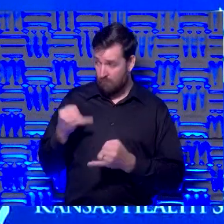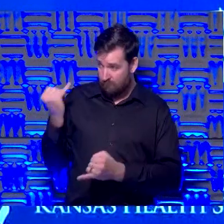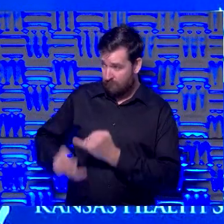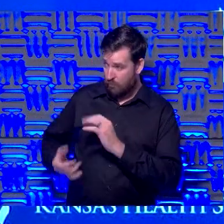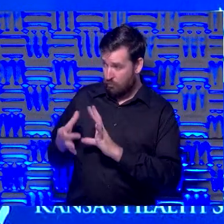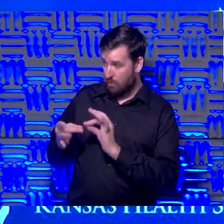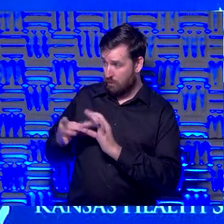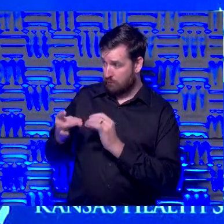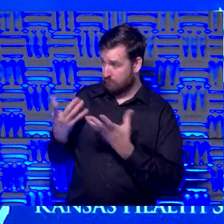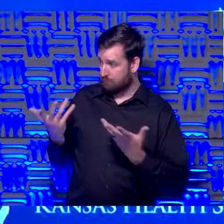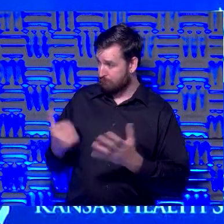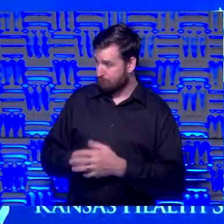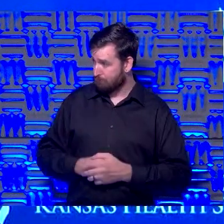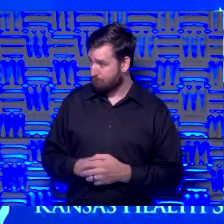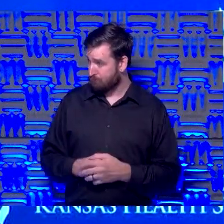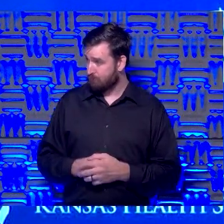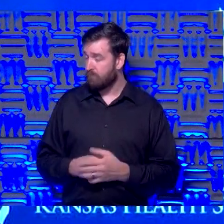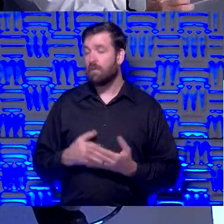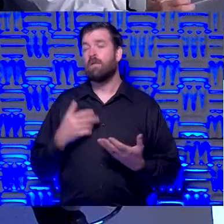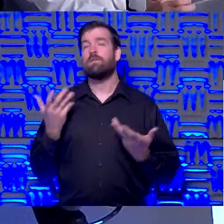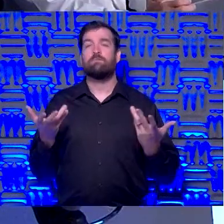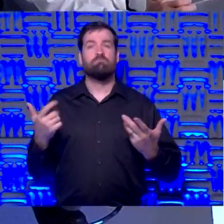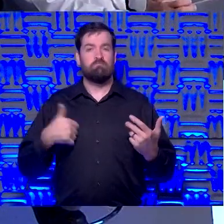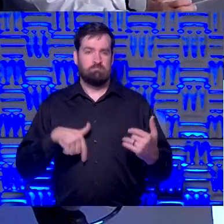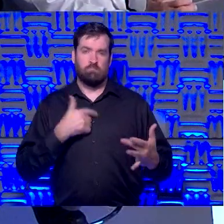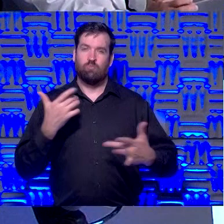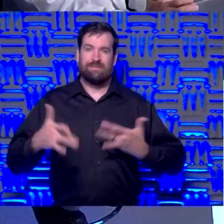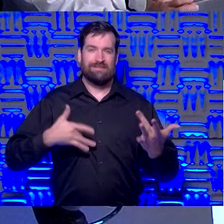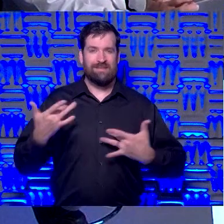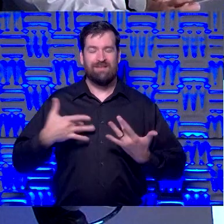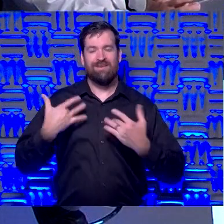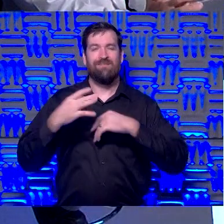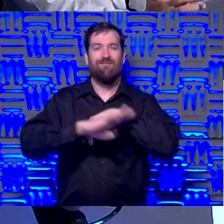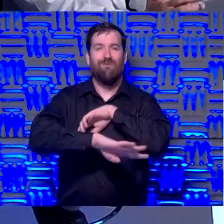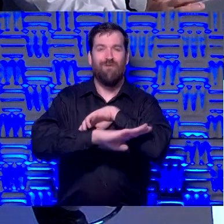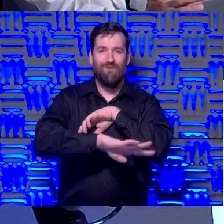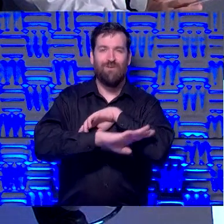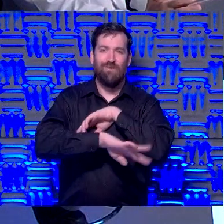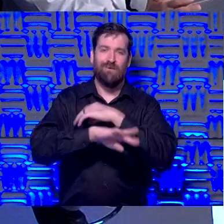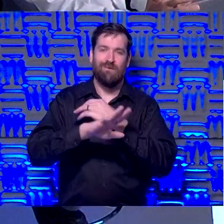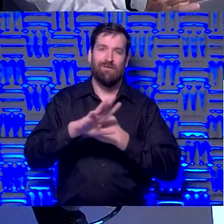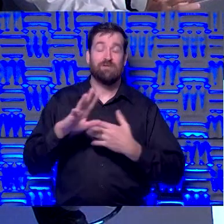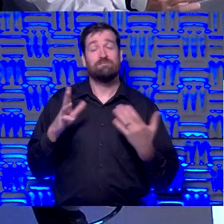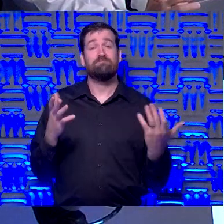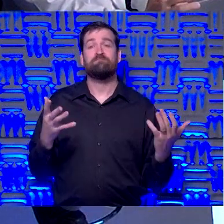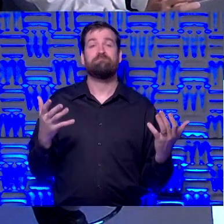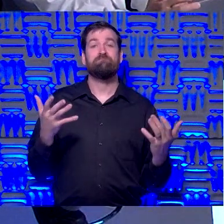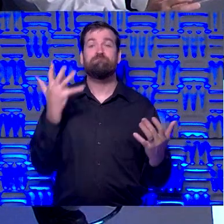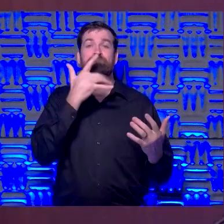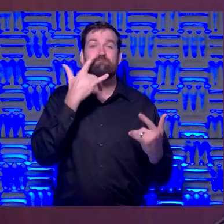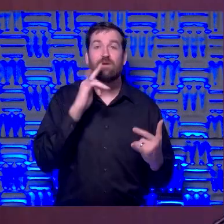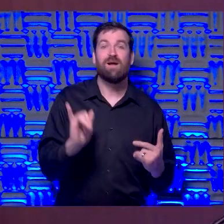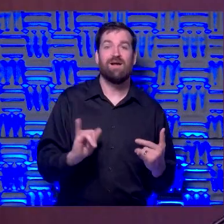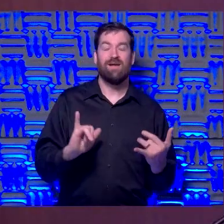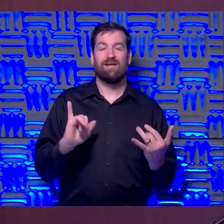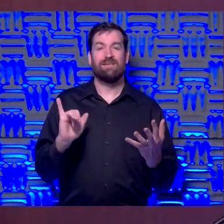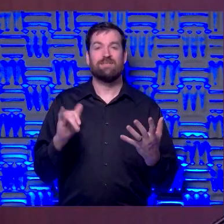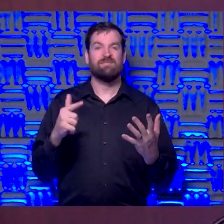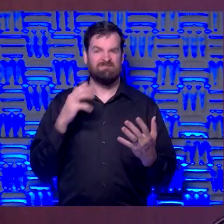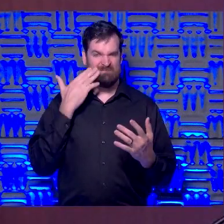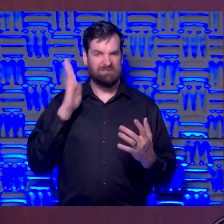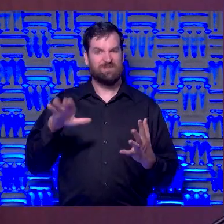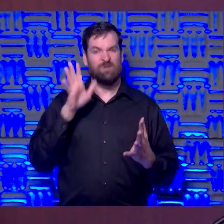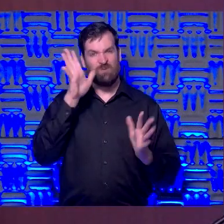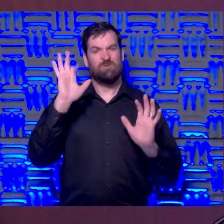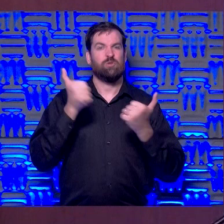Chancellor. Well, final thoughts is we're excited about what the fall's going to be and what it's going to look like. We know it's going to be